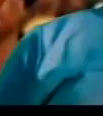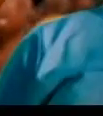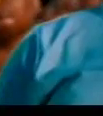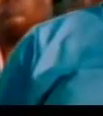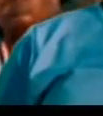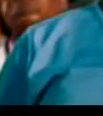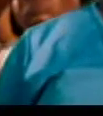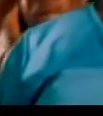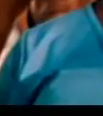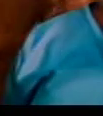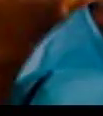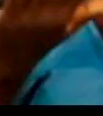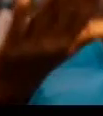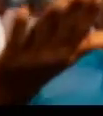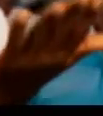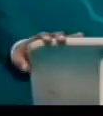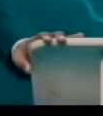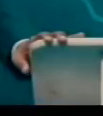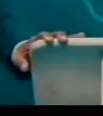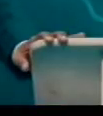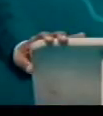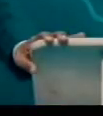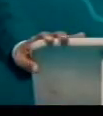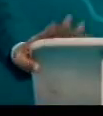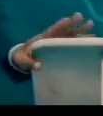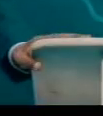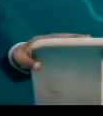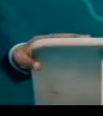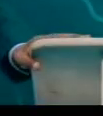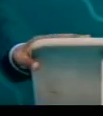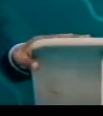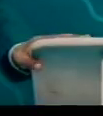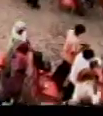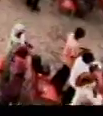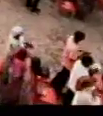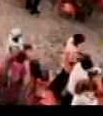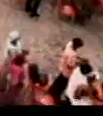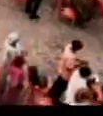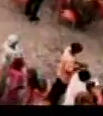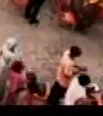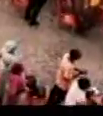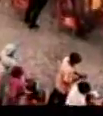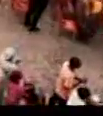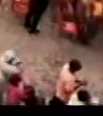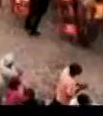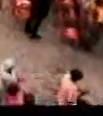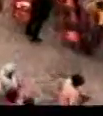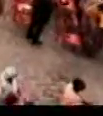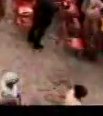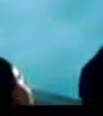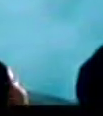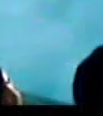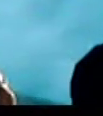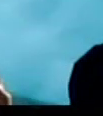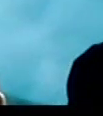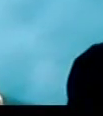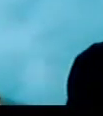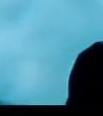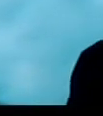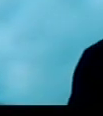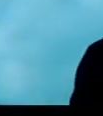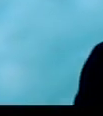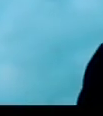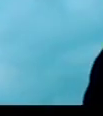Demonstrate it right now. Manifest it in every life right now. Confirm your